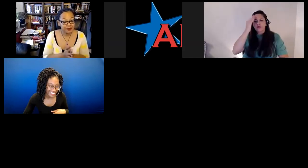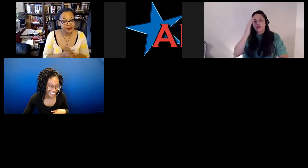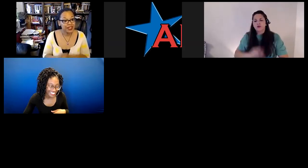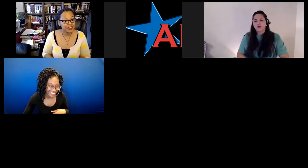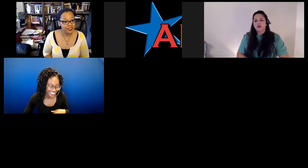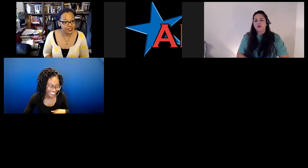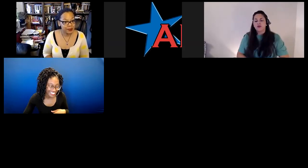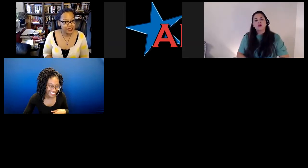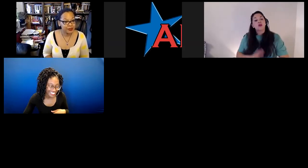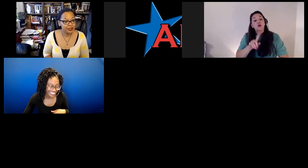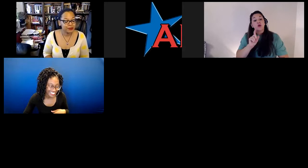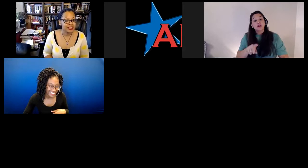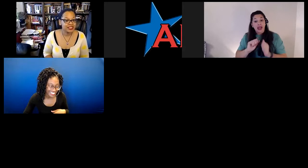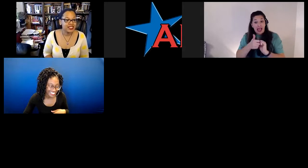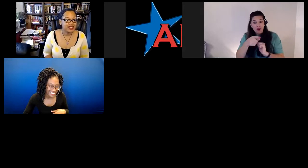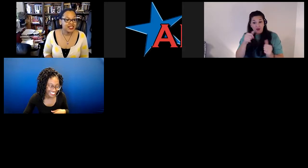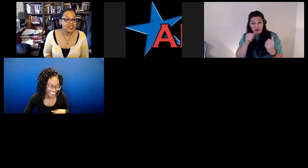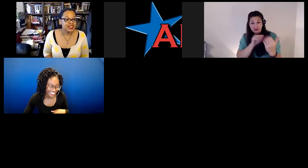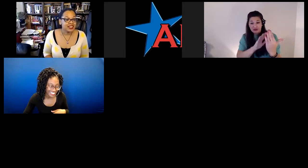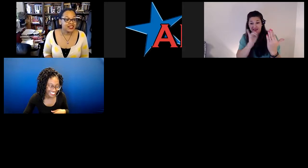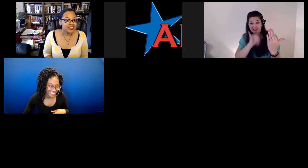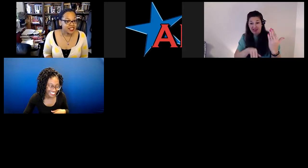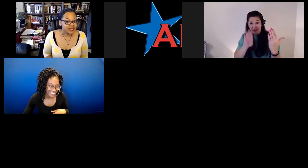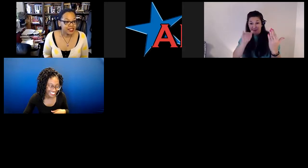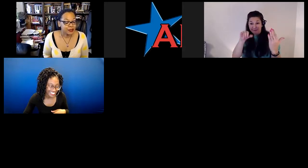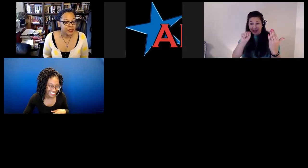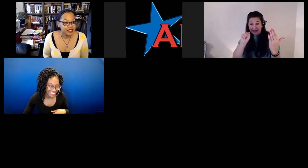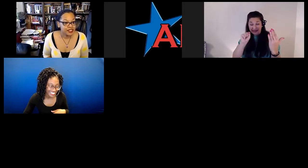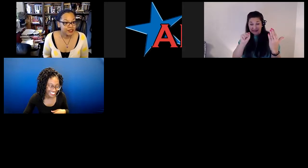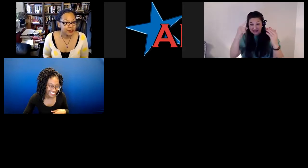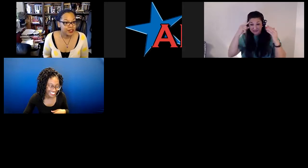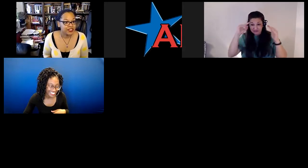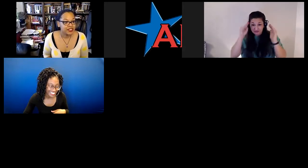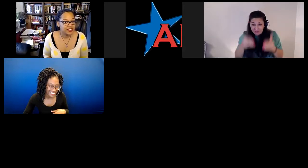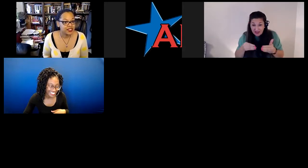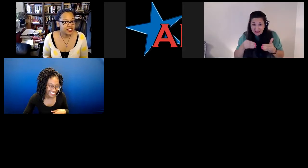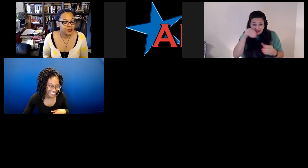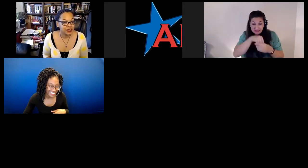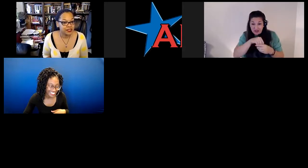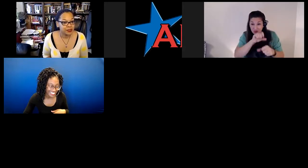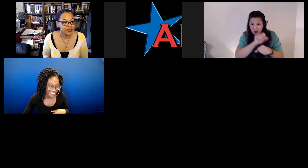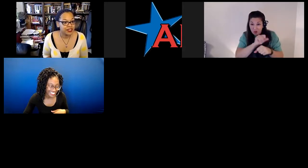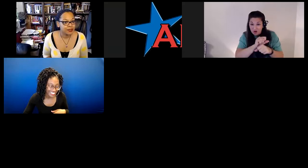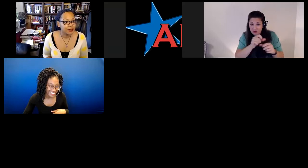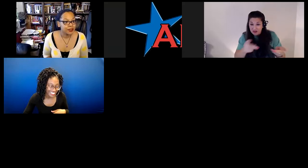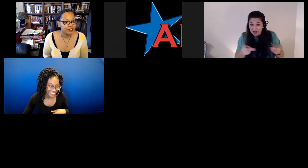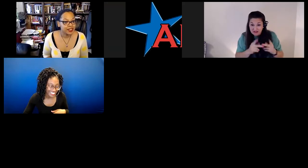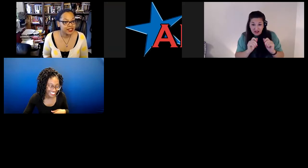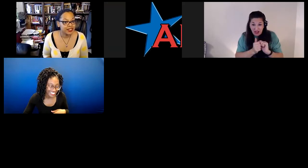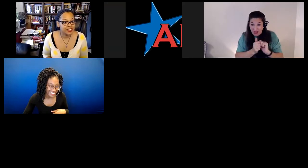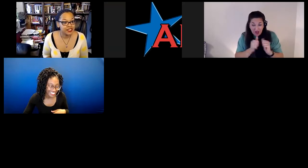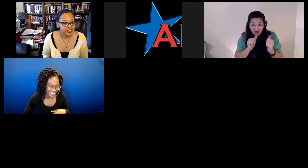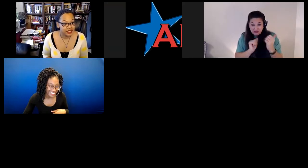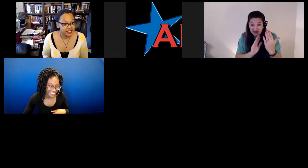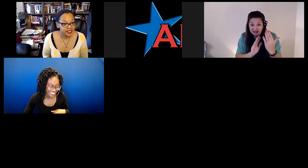question, how do you address bias in the workplace? It's going to sound, because it's a difficult conversation, this is going to sound really simplistic, and I'm going to validate